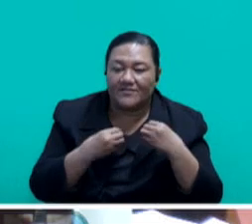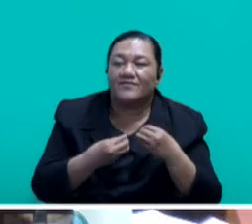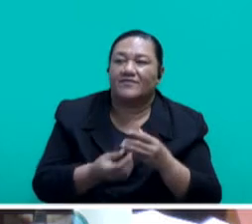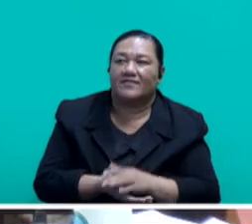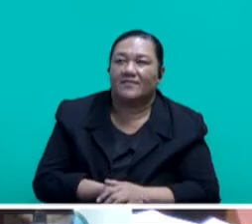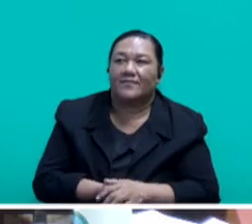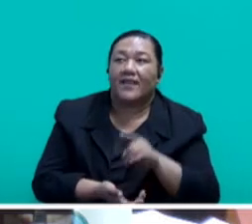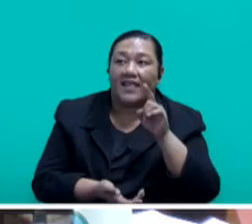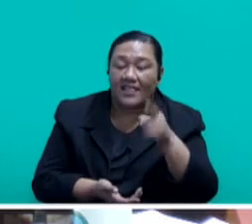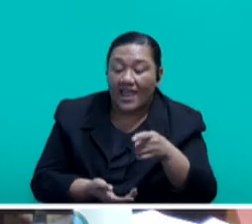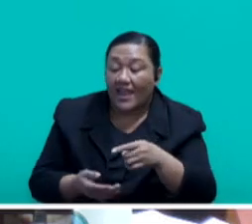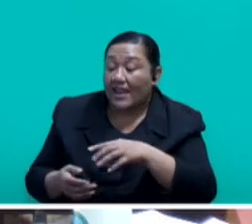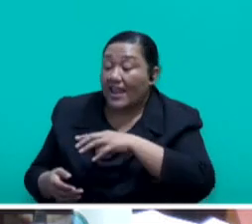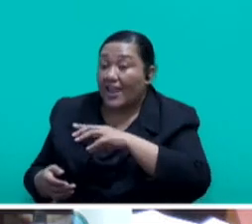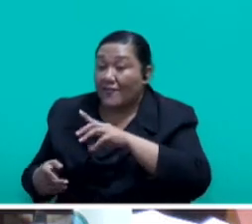else. Rings a bell?